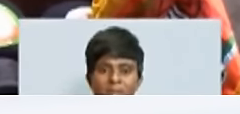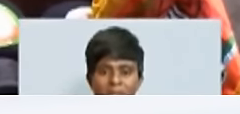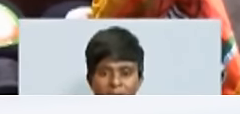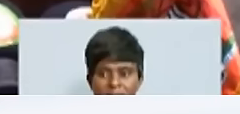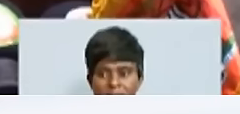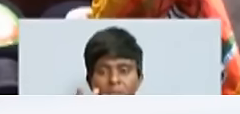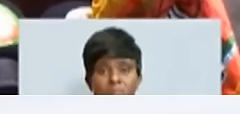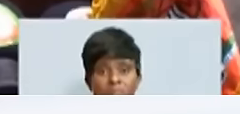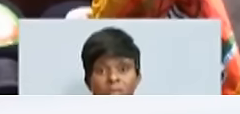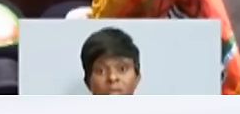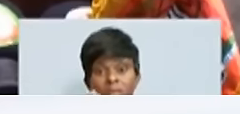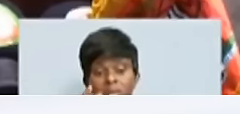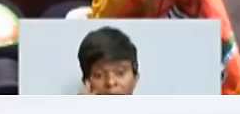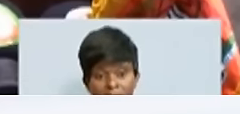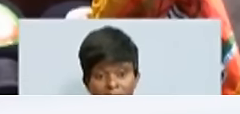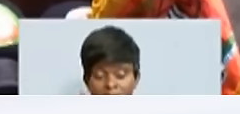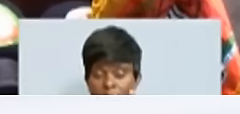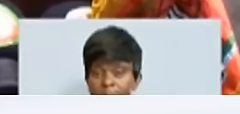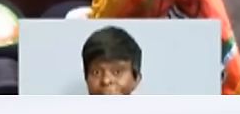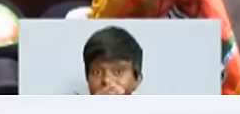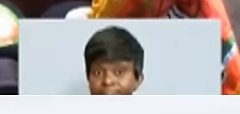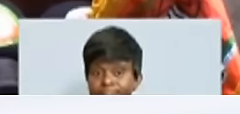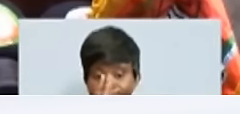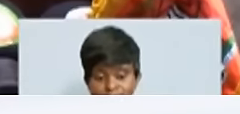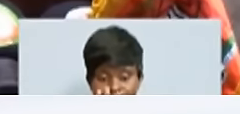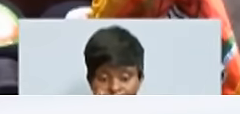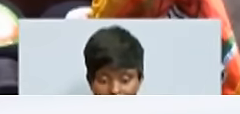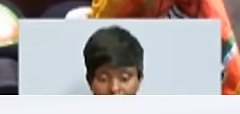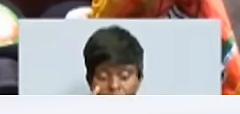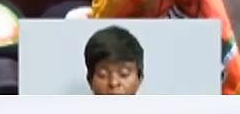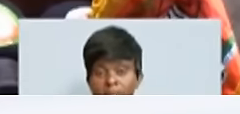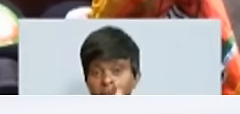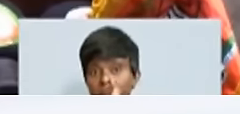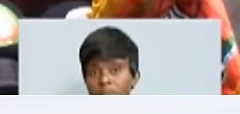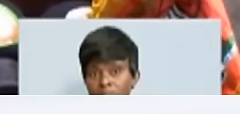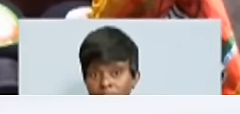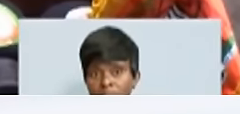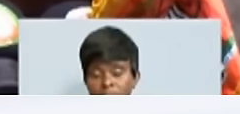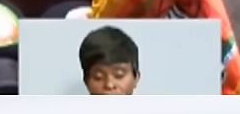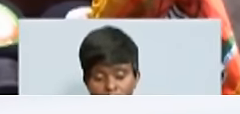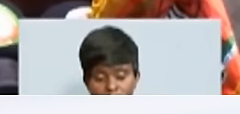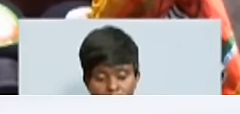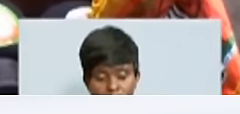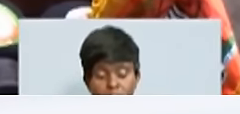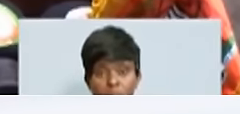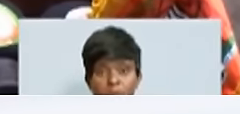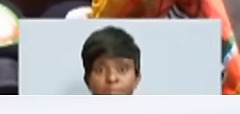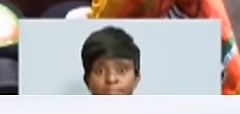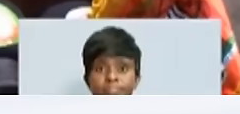will be scared of being sureties. So this is now liberal and